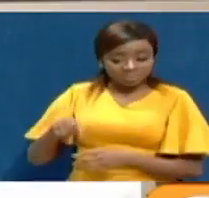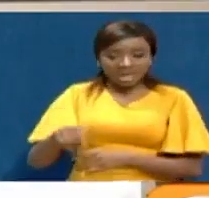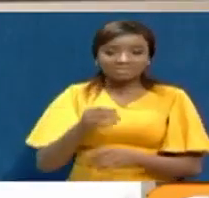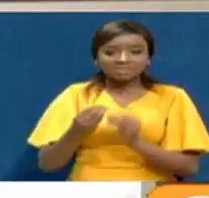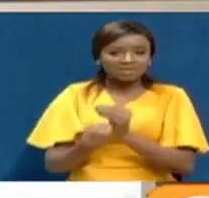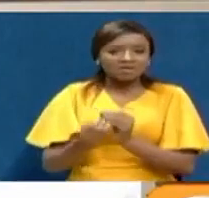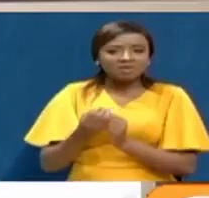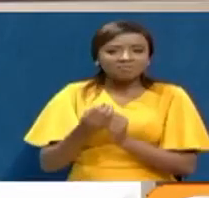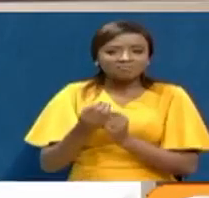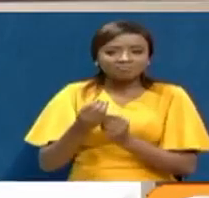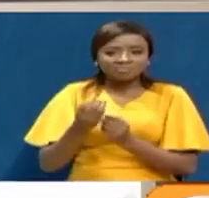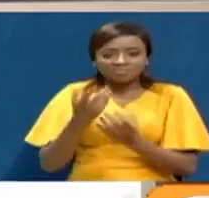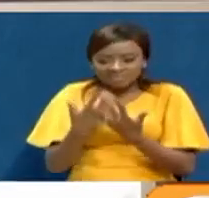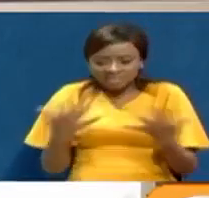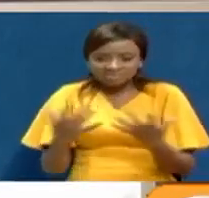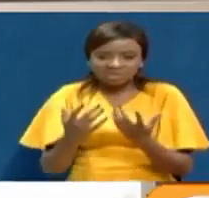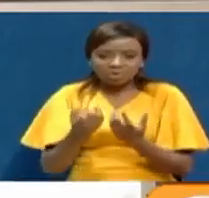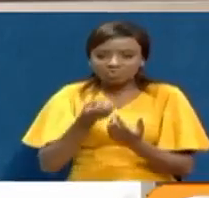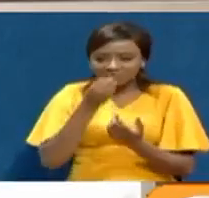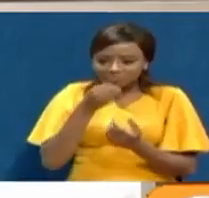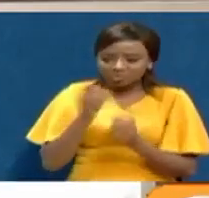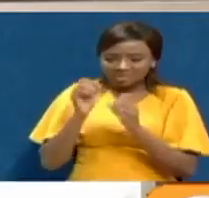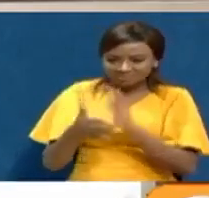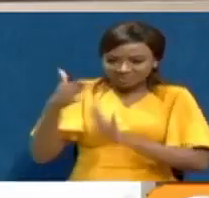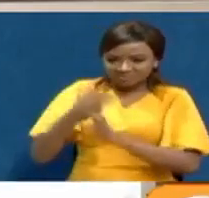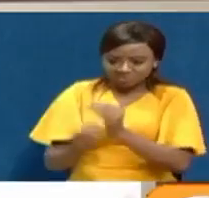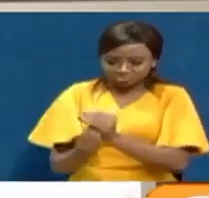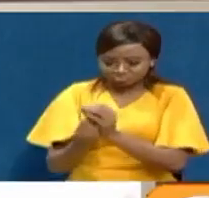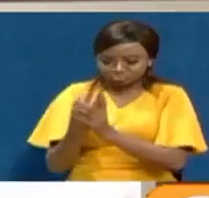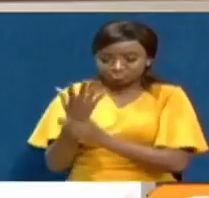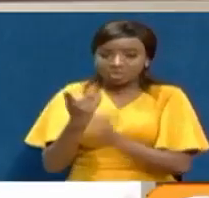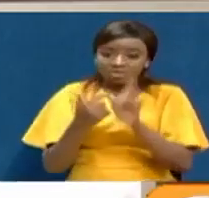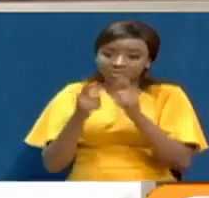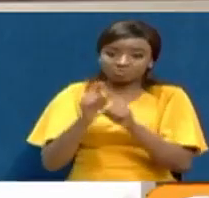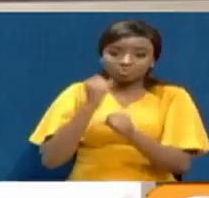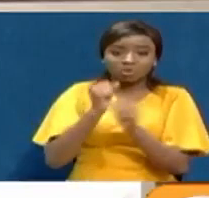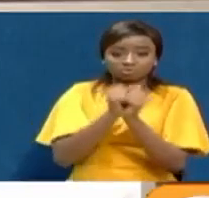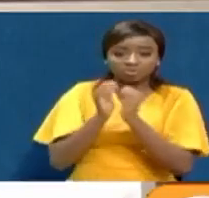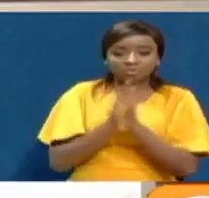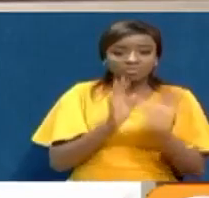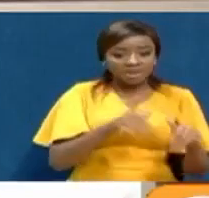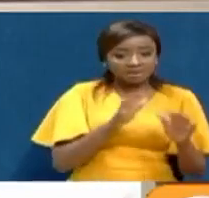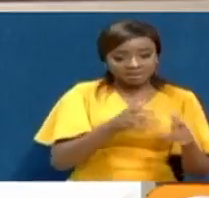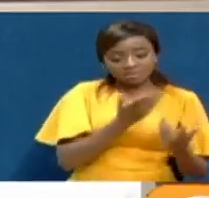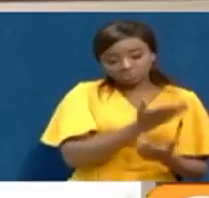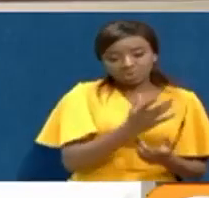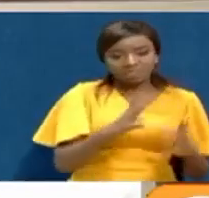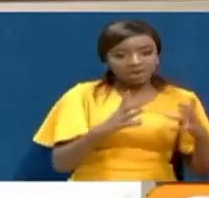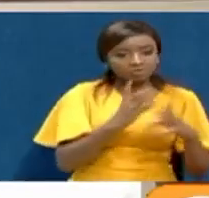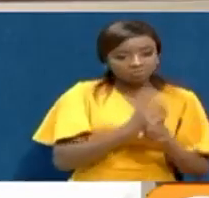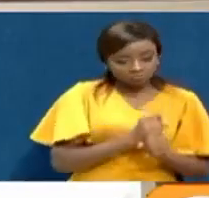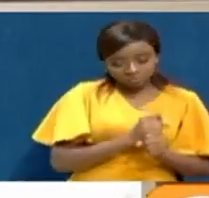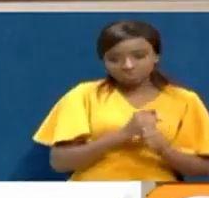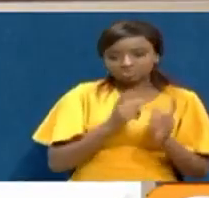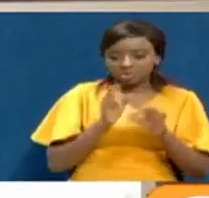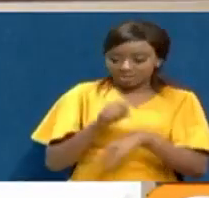with the agricultural ministry to be able to advise them on better crops to plant and how to utilize the little rainfall that we expect